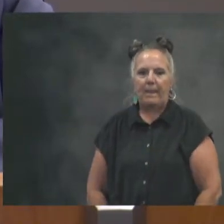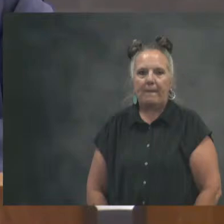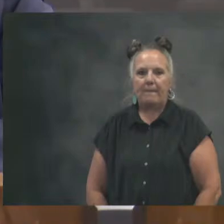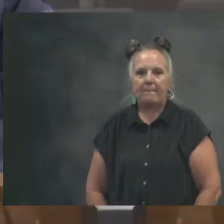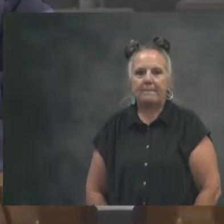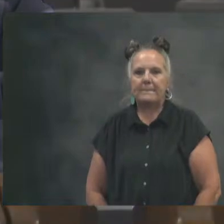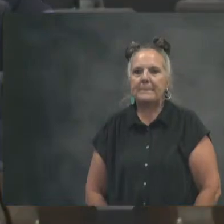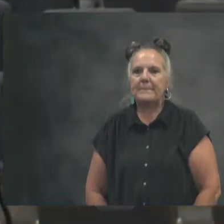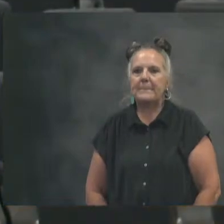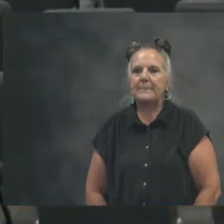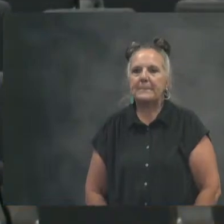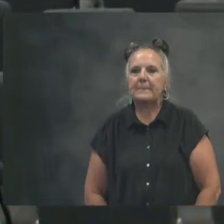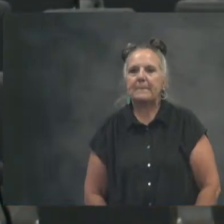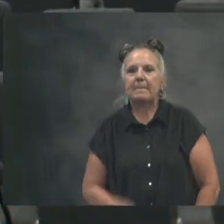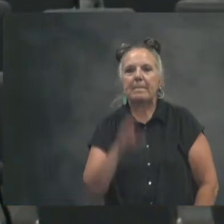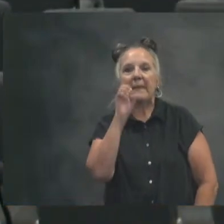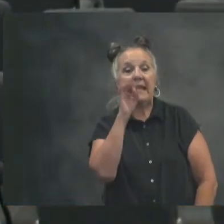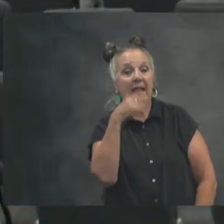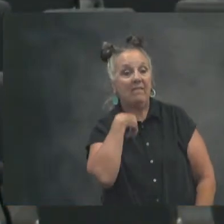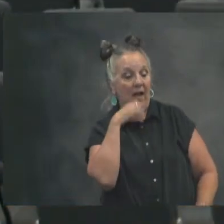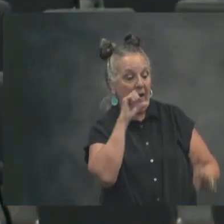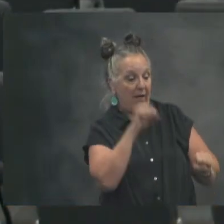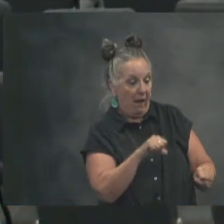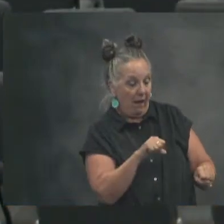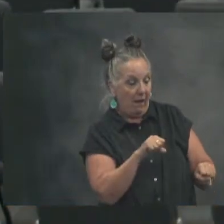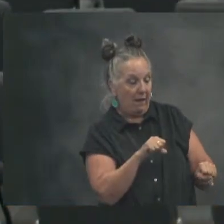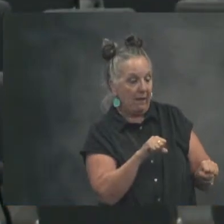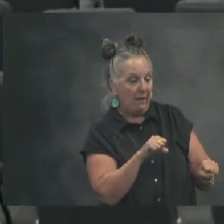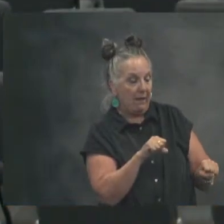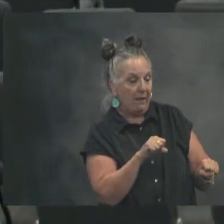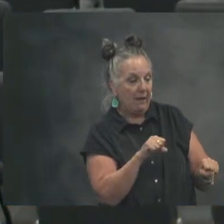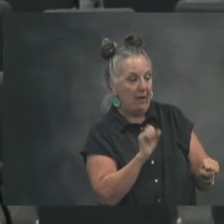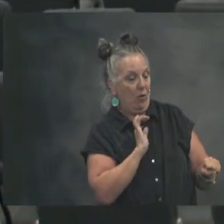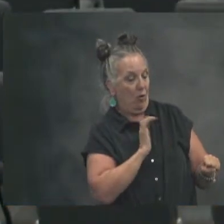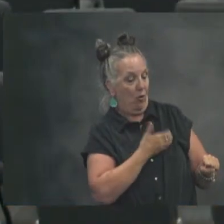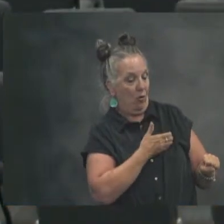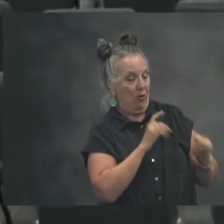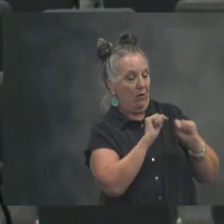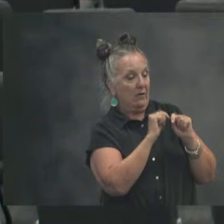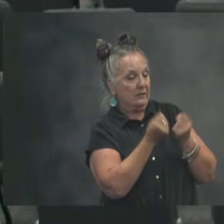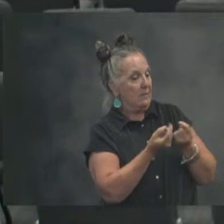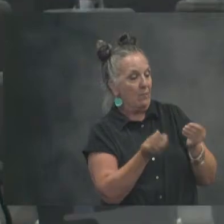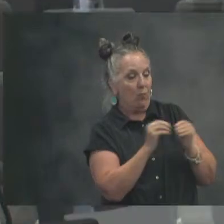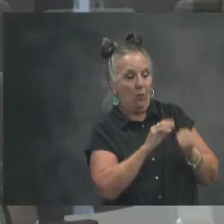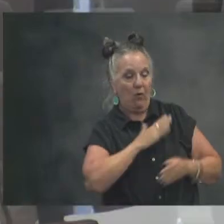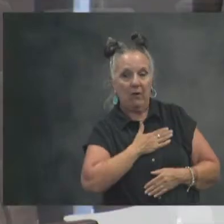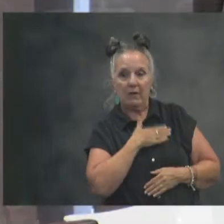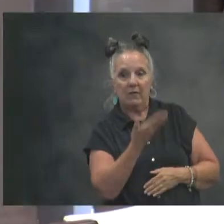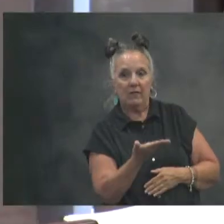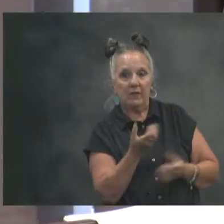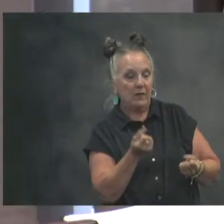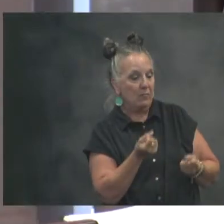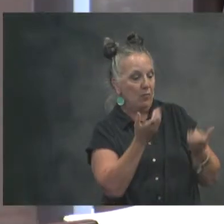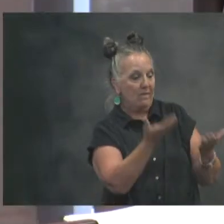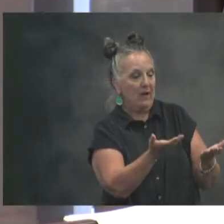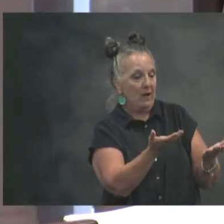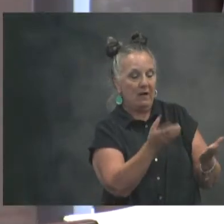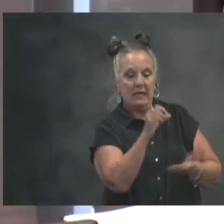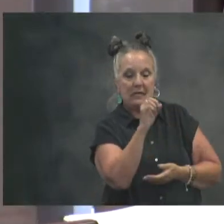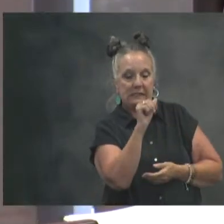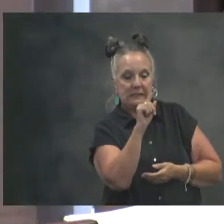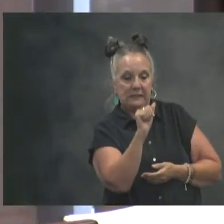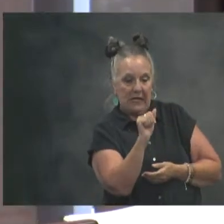President Williams, Yes, sir. if I may, our team will be more than willing to provide data